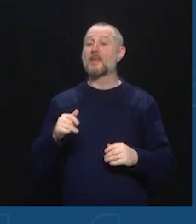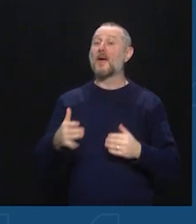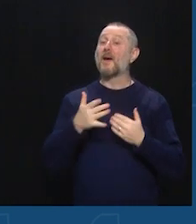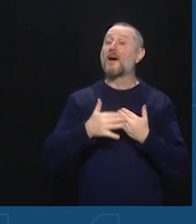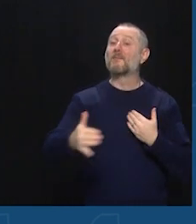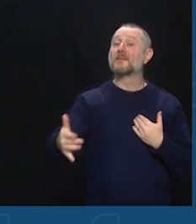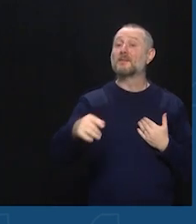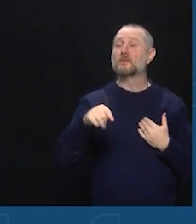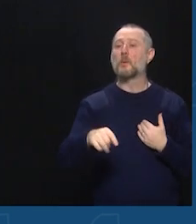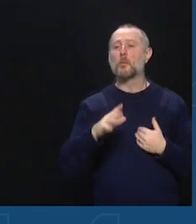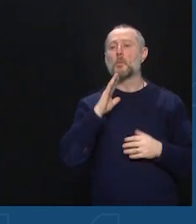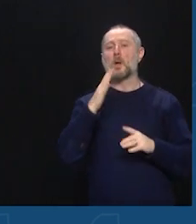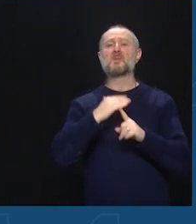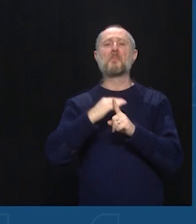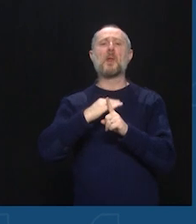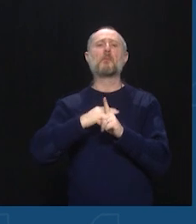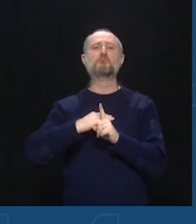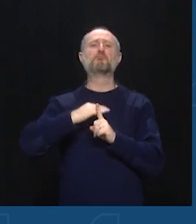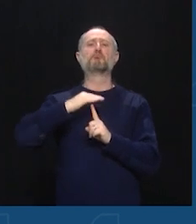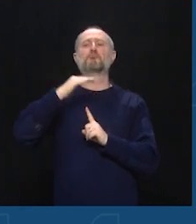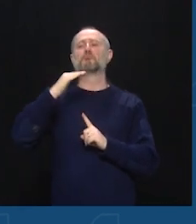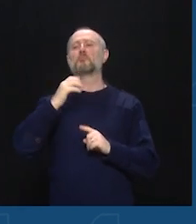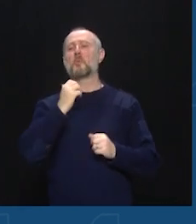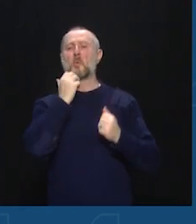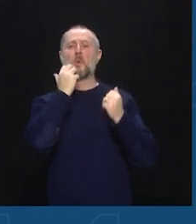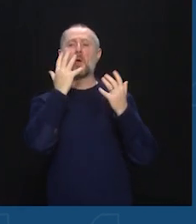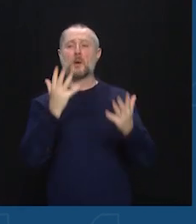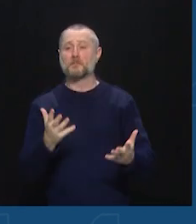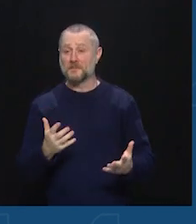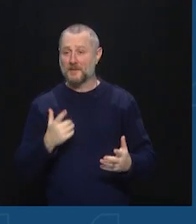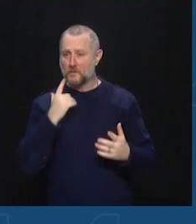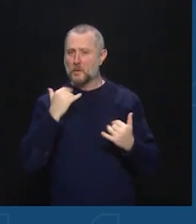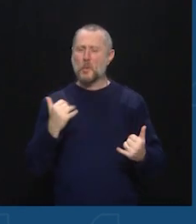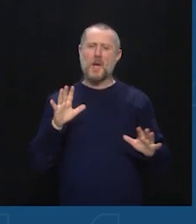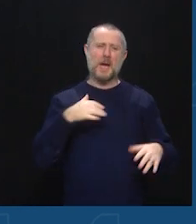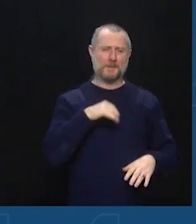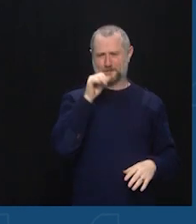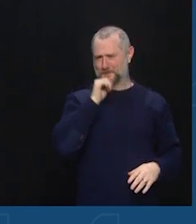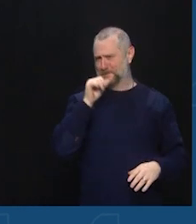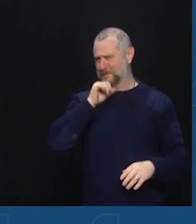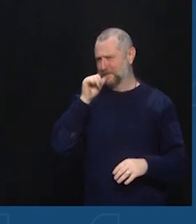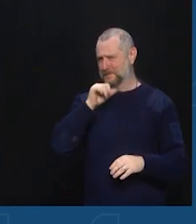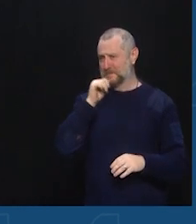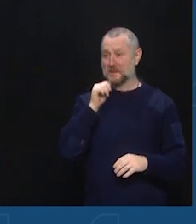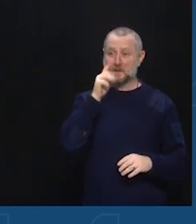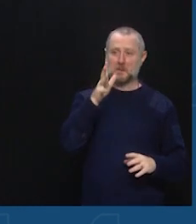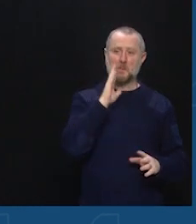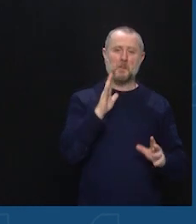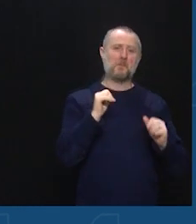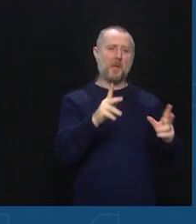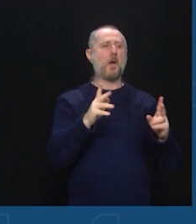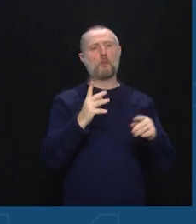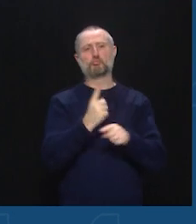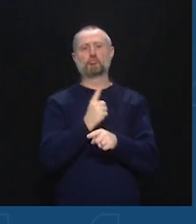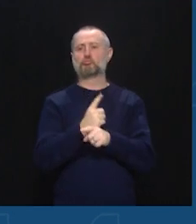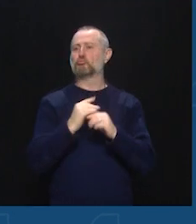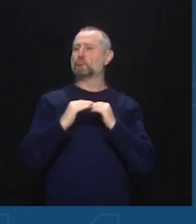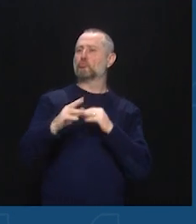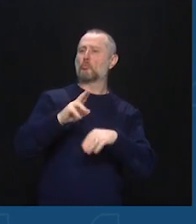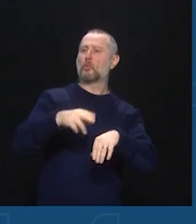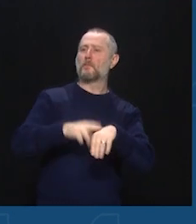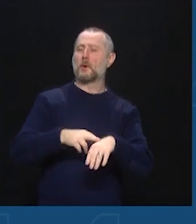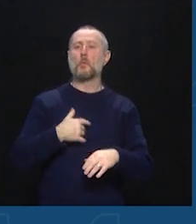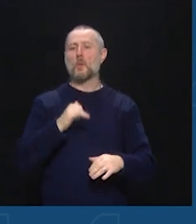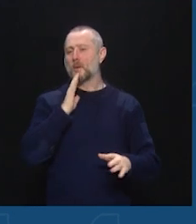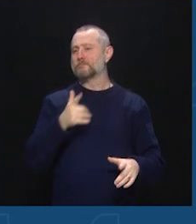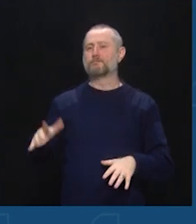for the next few days. So if you sit tight today, we should be able to get you back and running soon. With that, I'm going to introduce